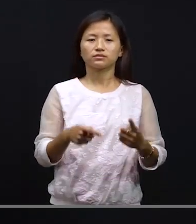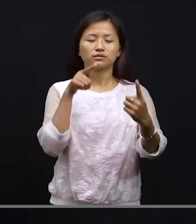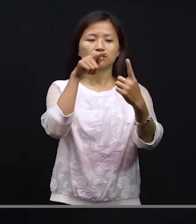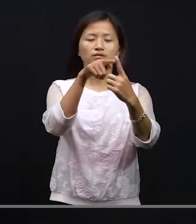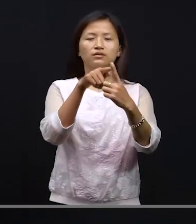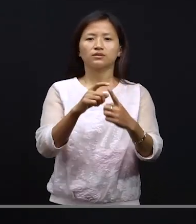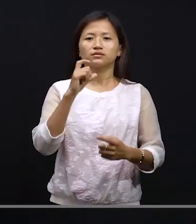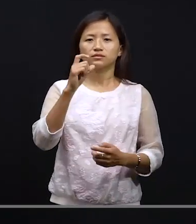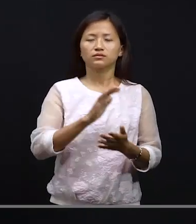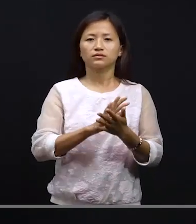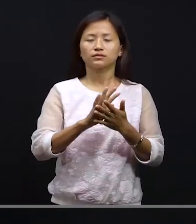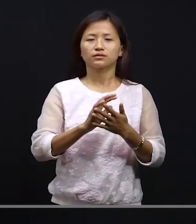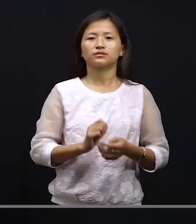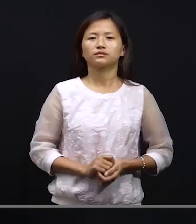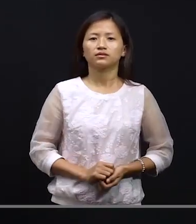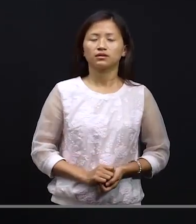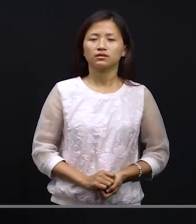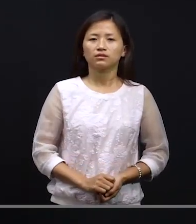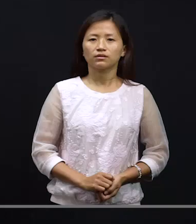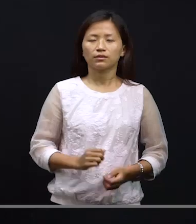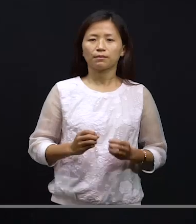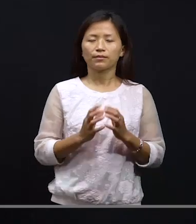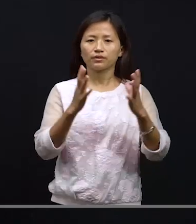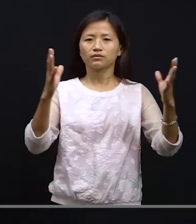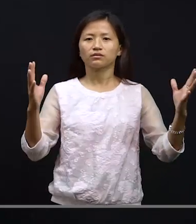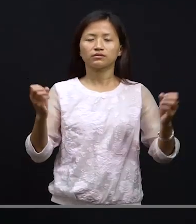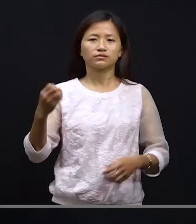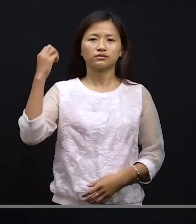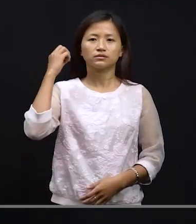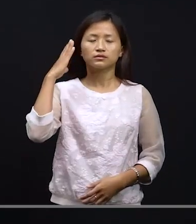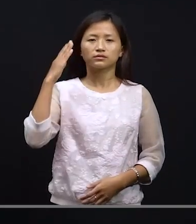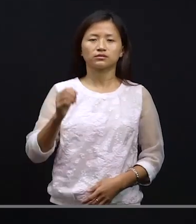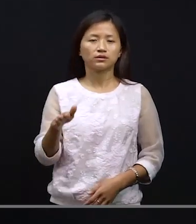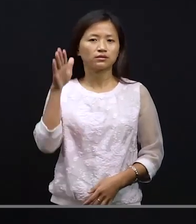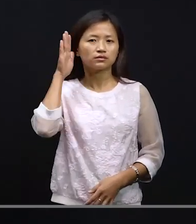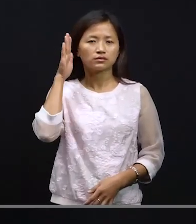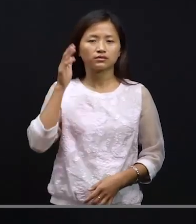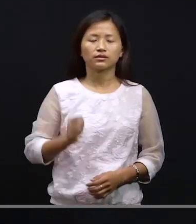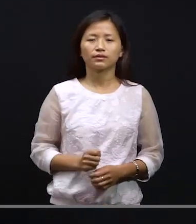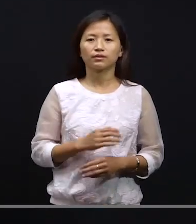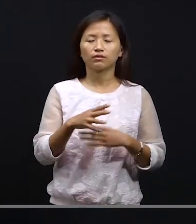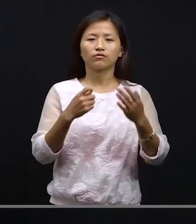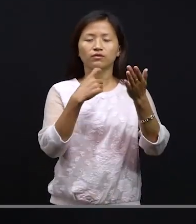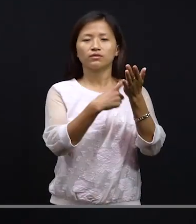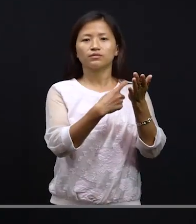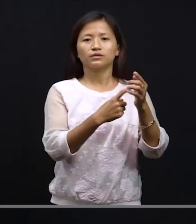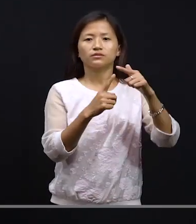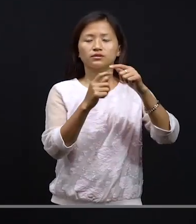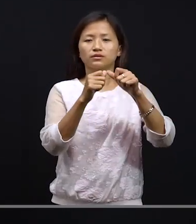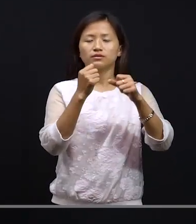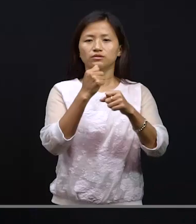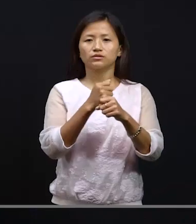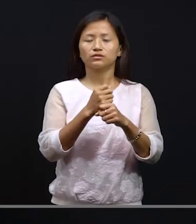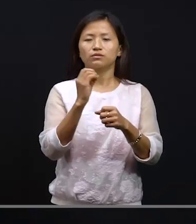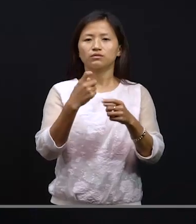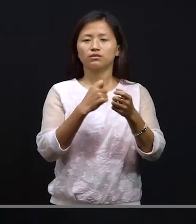we'll discuss a little later. And many of you have heard, not many, most of you have heard of Rabindranath Tagore. And if